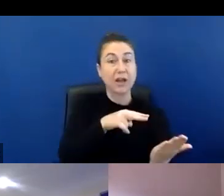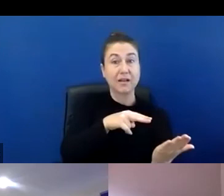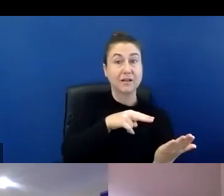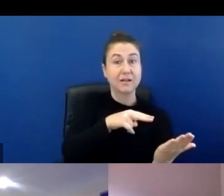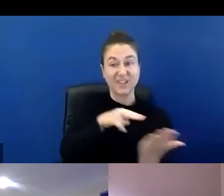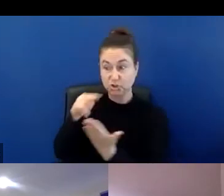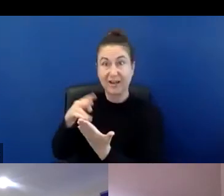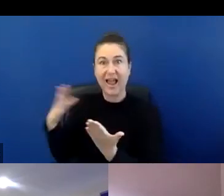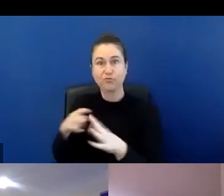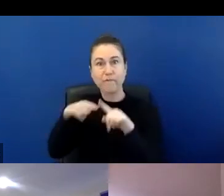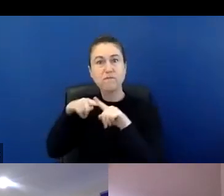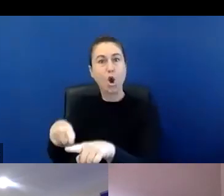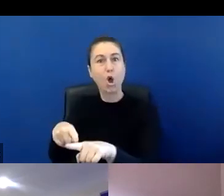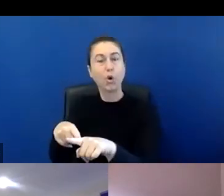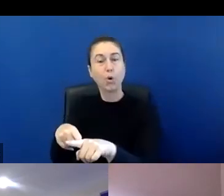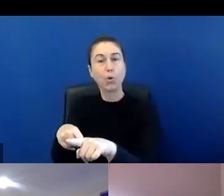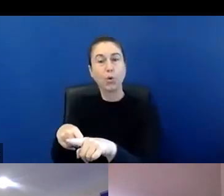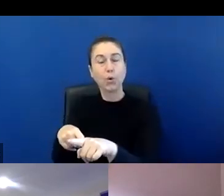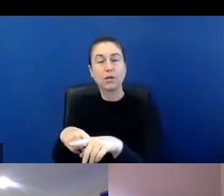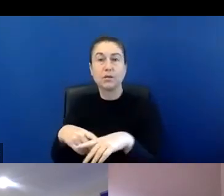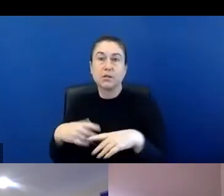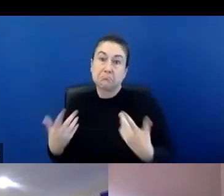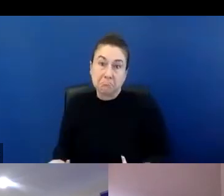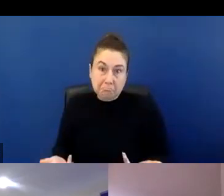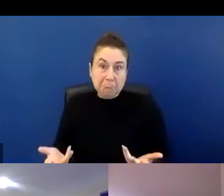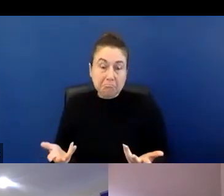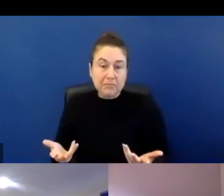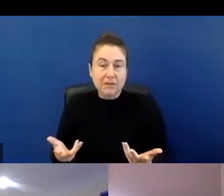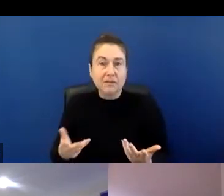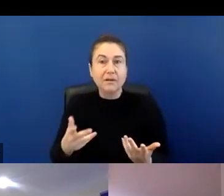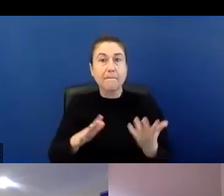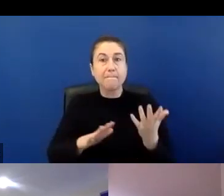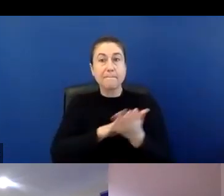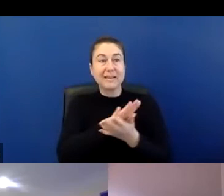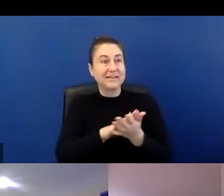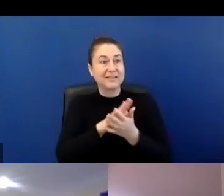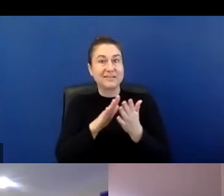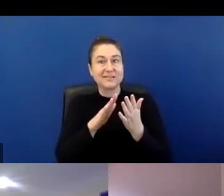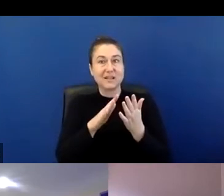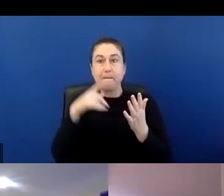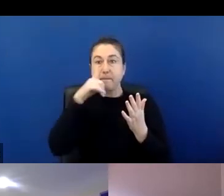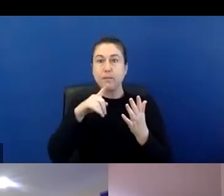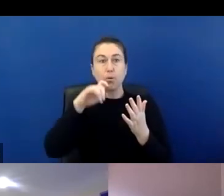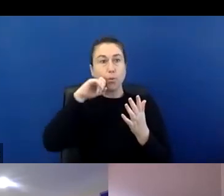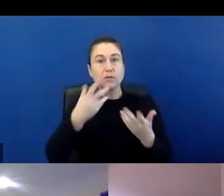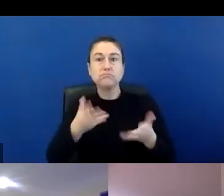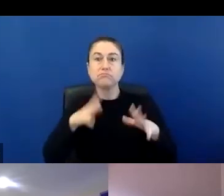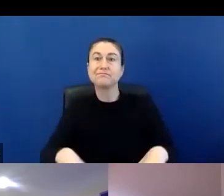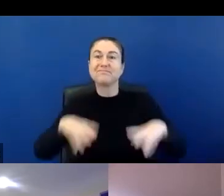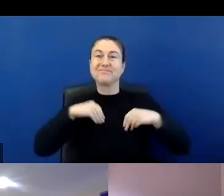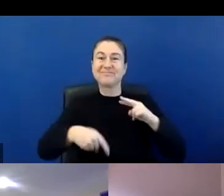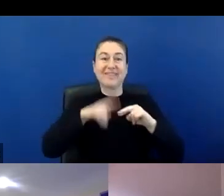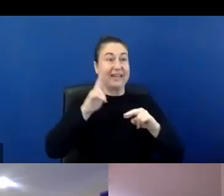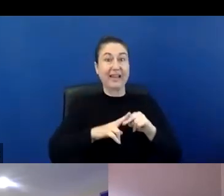That's what they have to meet. And so you're going to get more traction in those